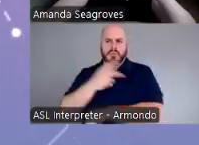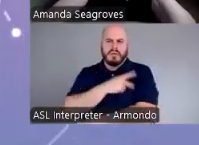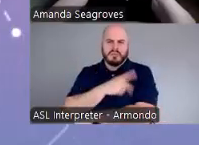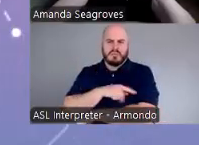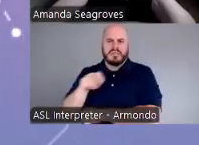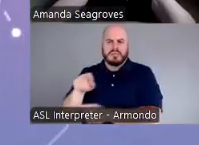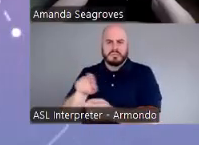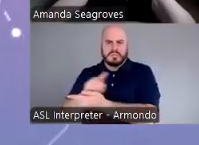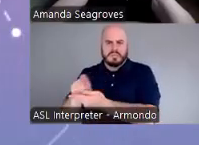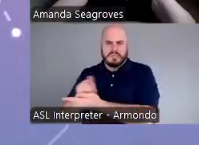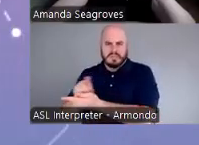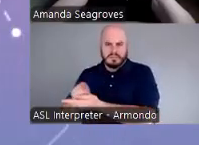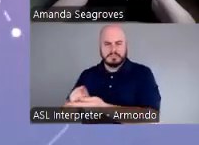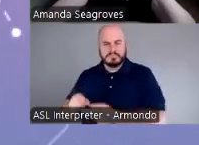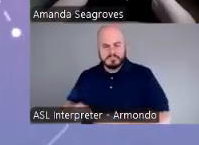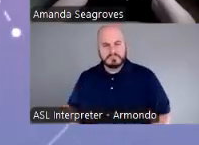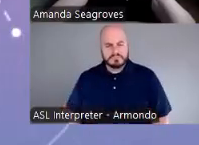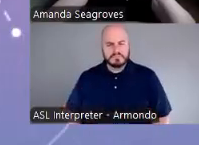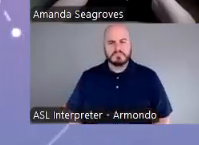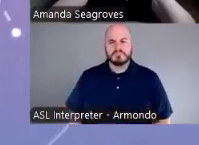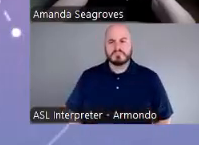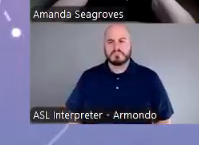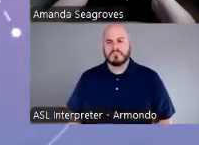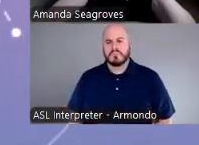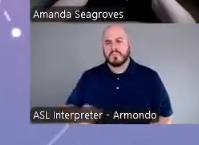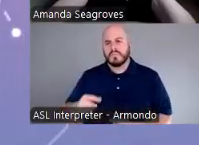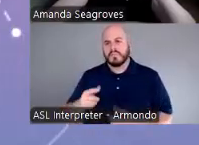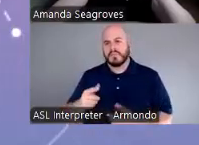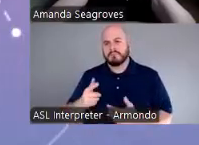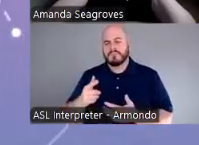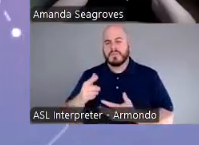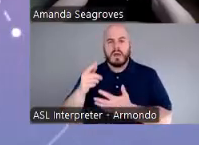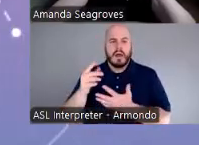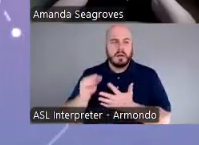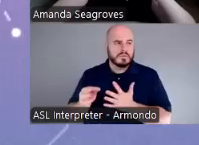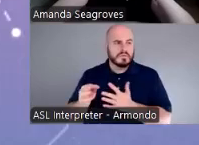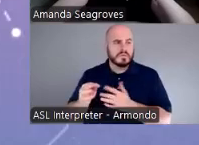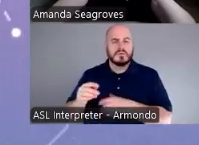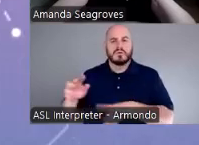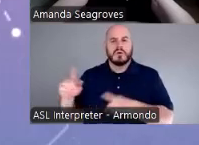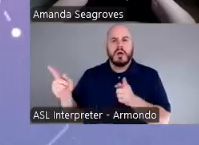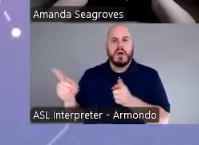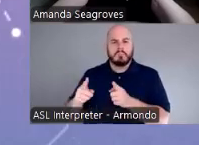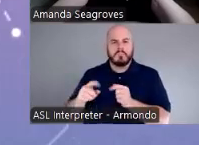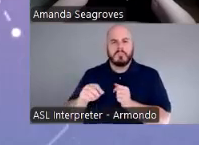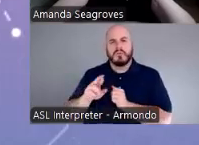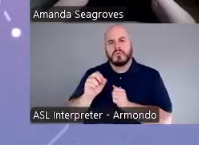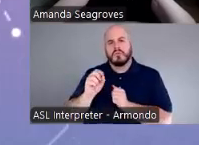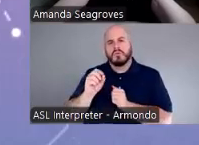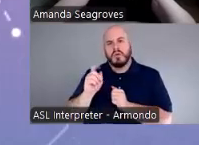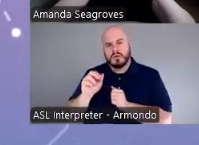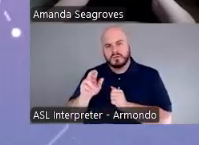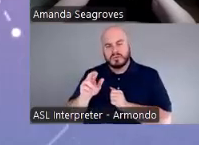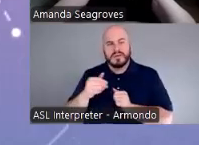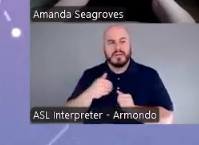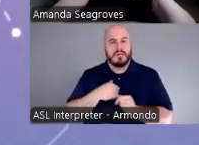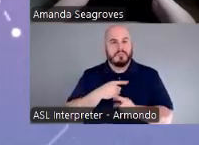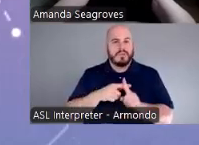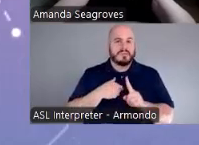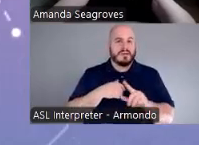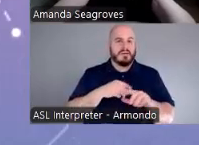There's always the option of shortening reducing the roster. And now there's actually care teams